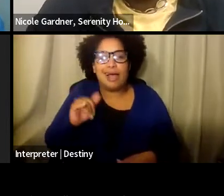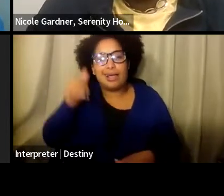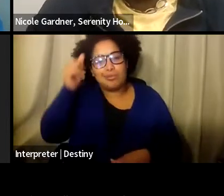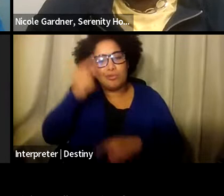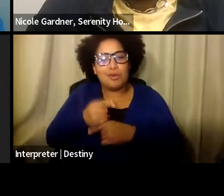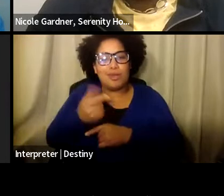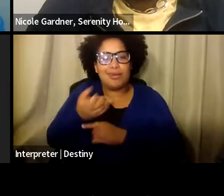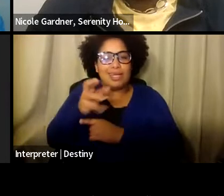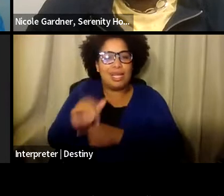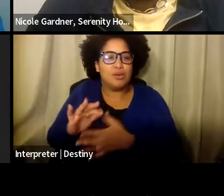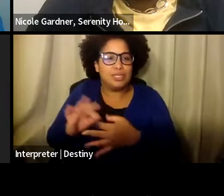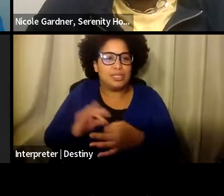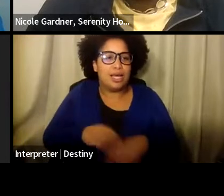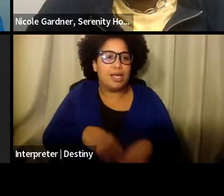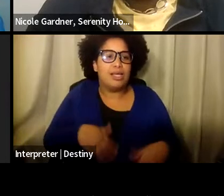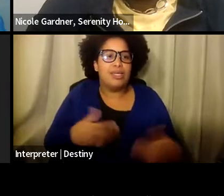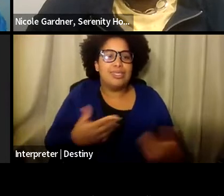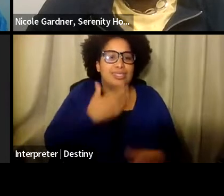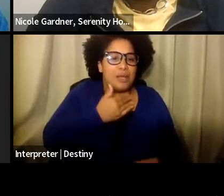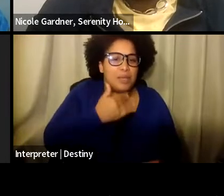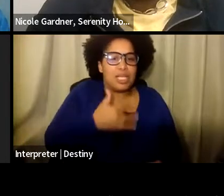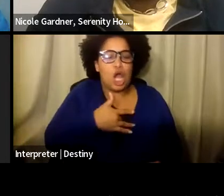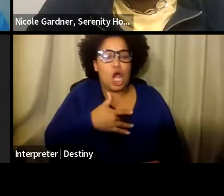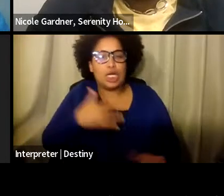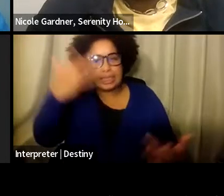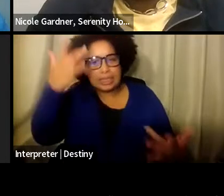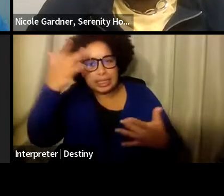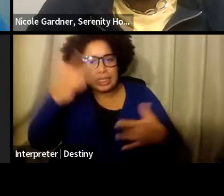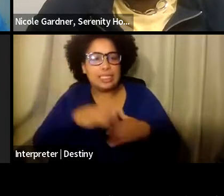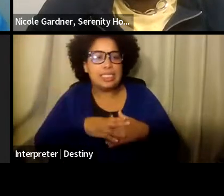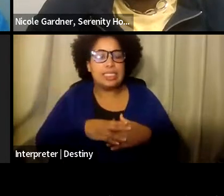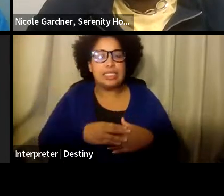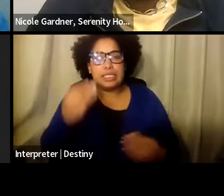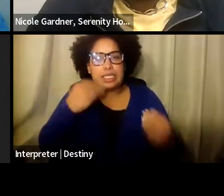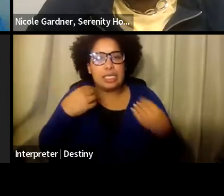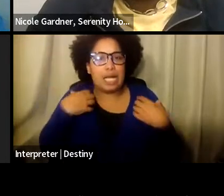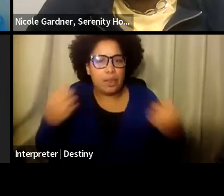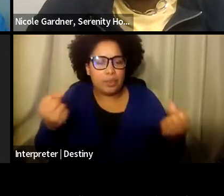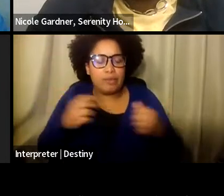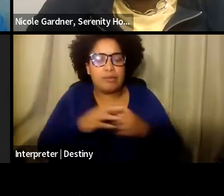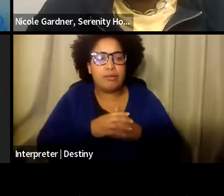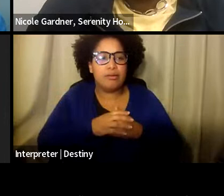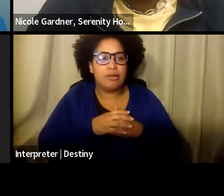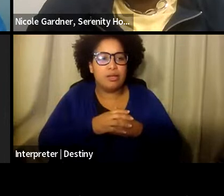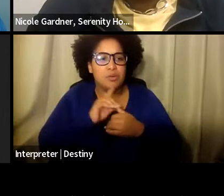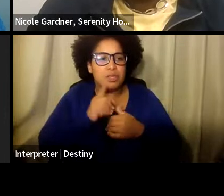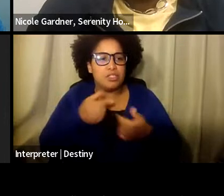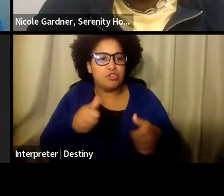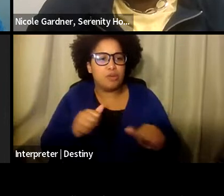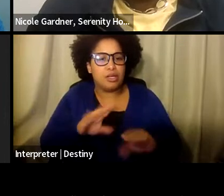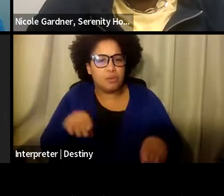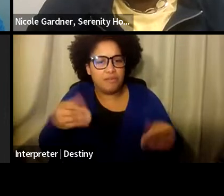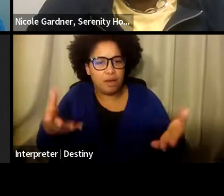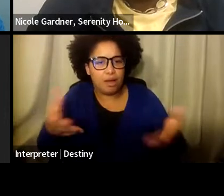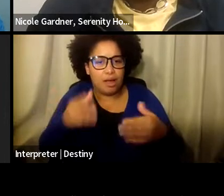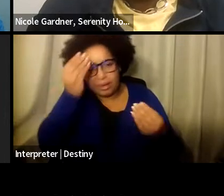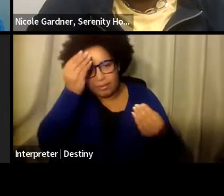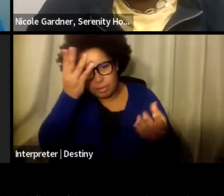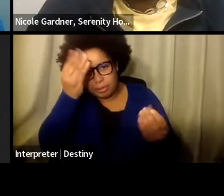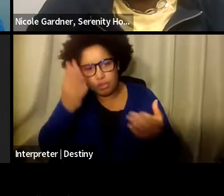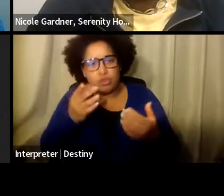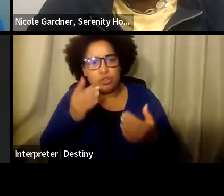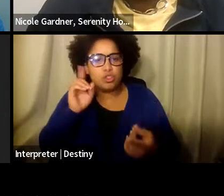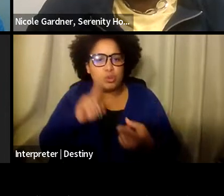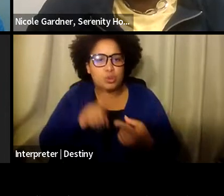saying. Diabetes, we talk about heart disease, we talk about nutrition, and just really trying to provide information